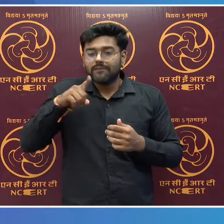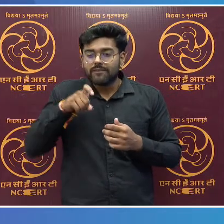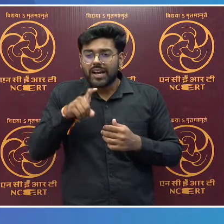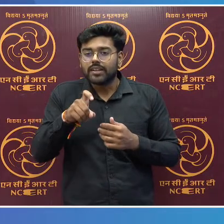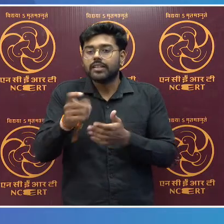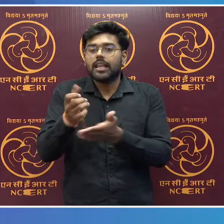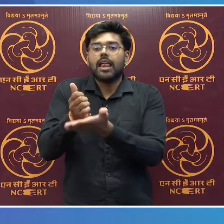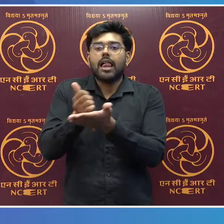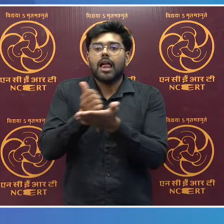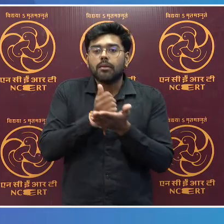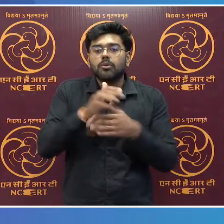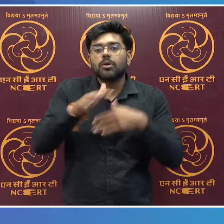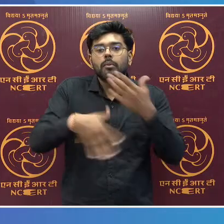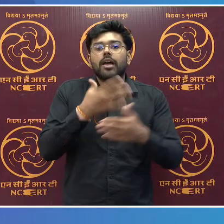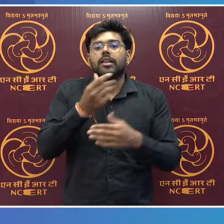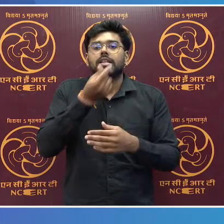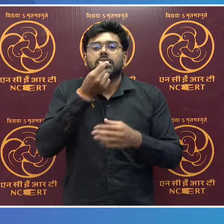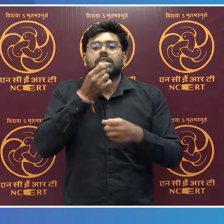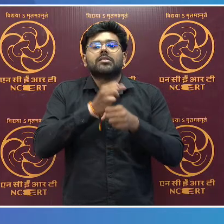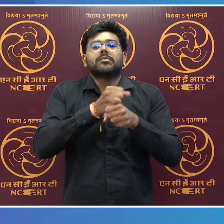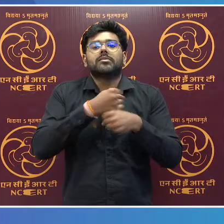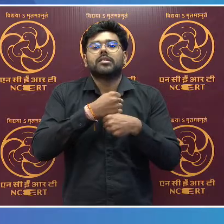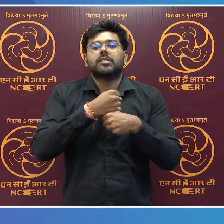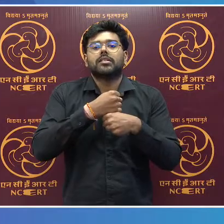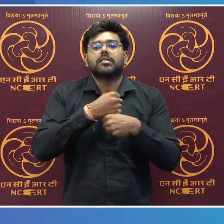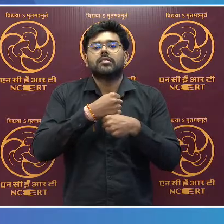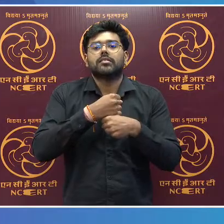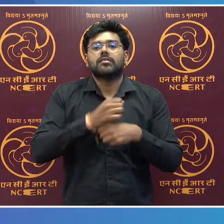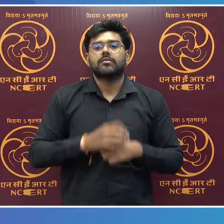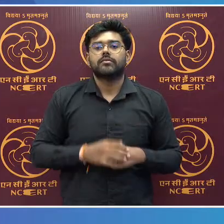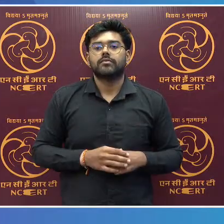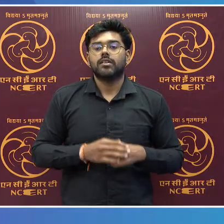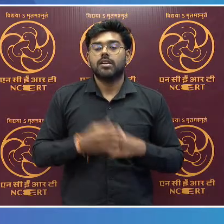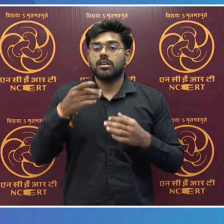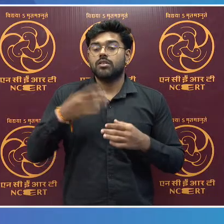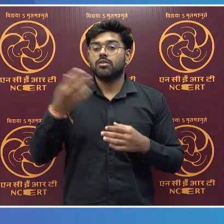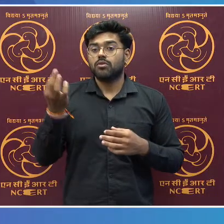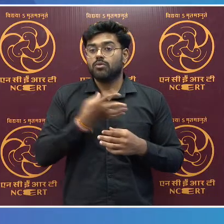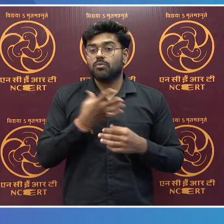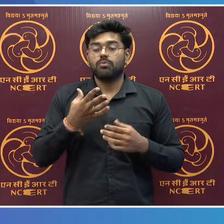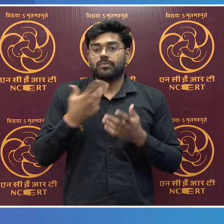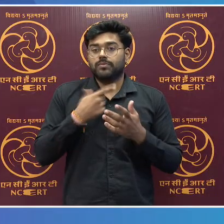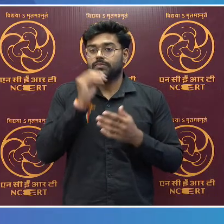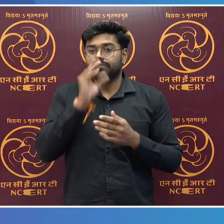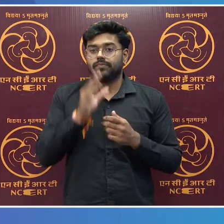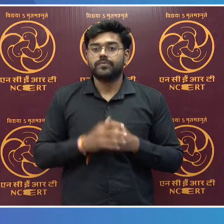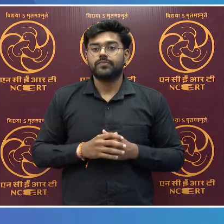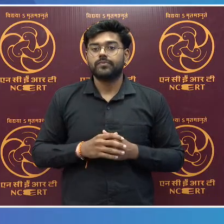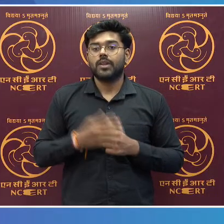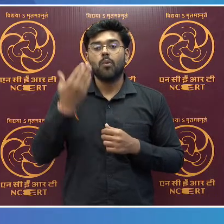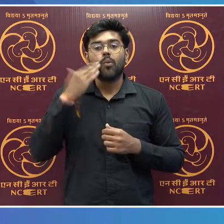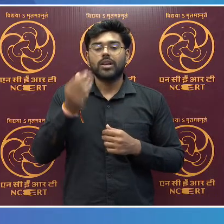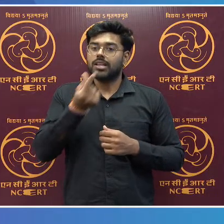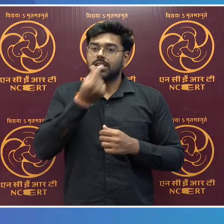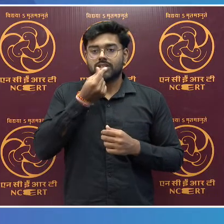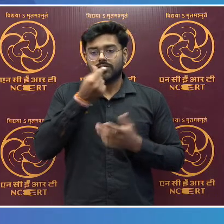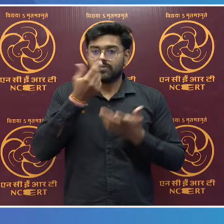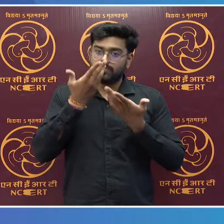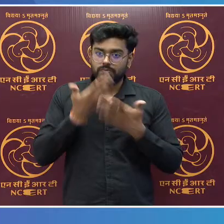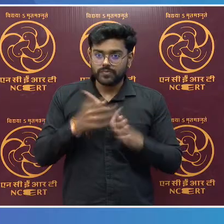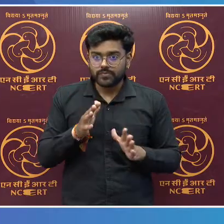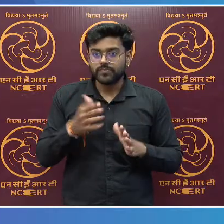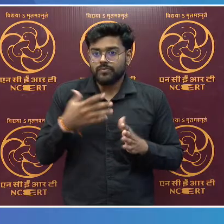with the help of bacteria and fungus, right? Now there's one more thing, while taking antibiotics, what we need to